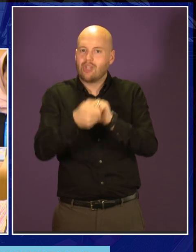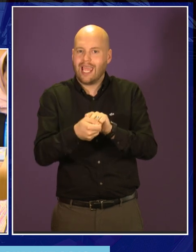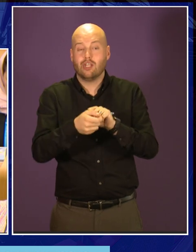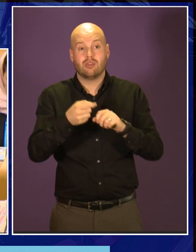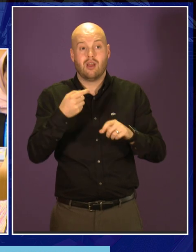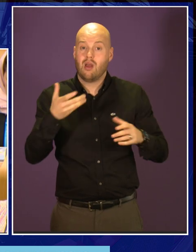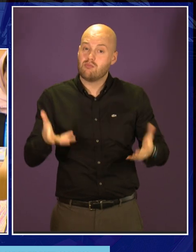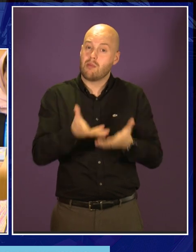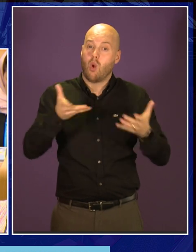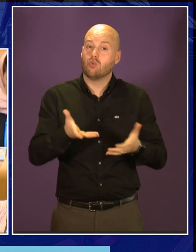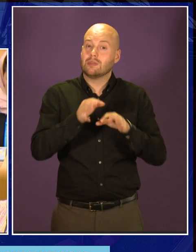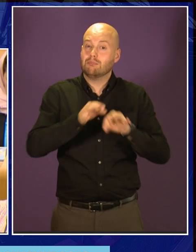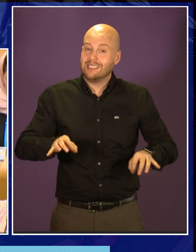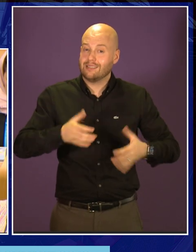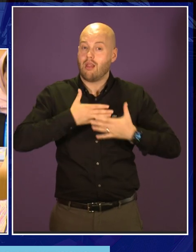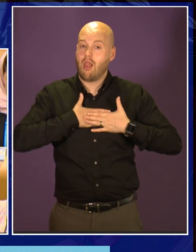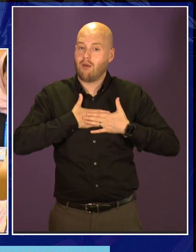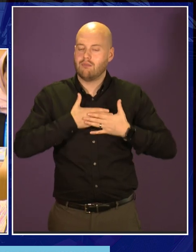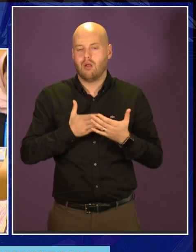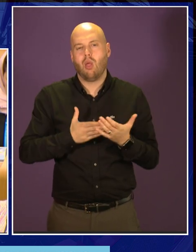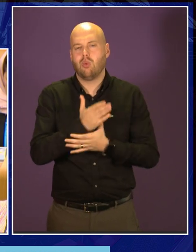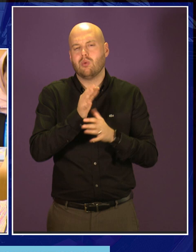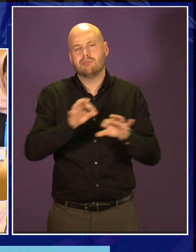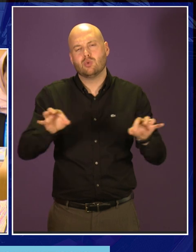love through our musical icon, Bob Marley.